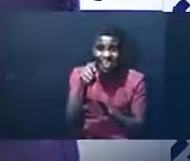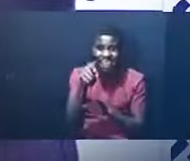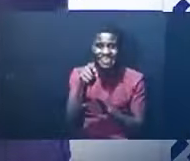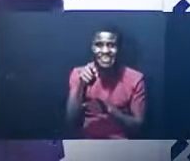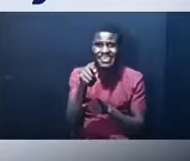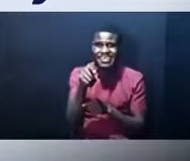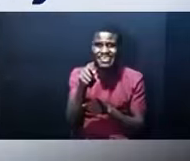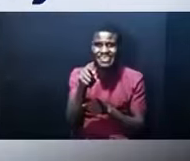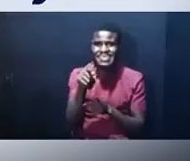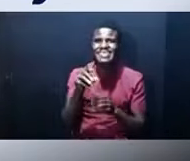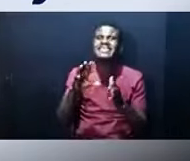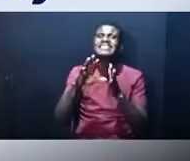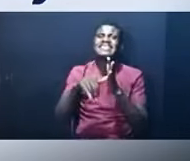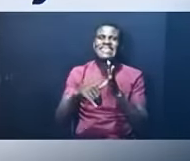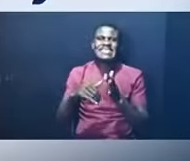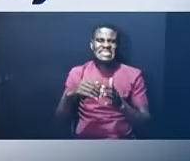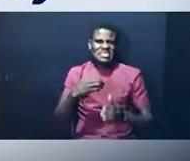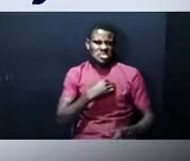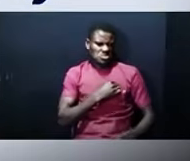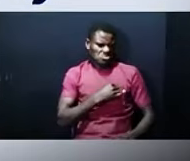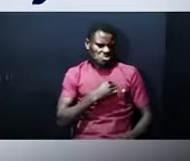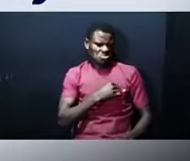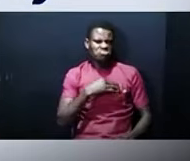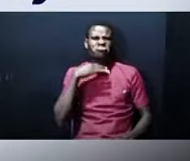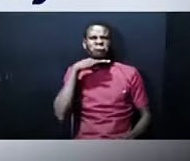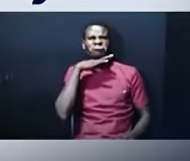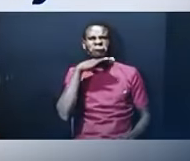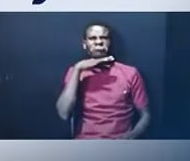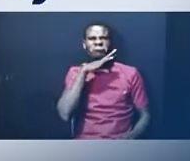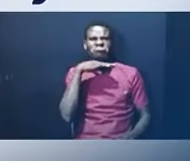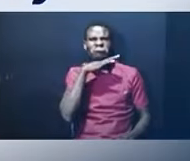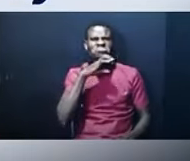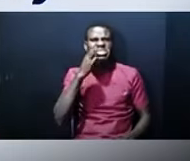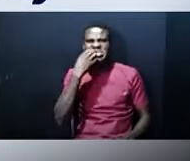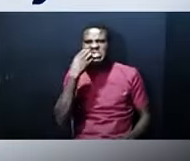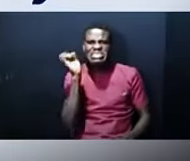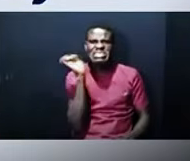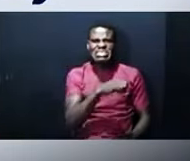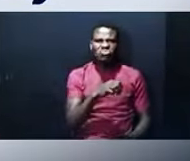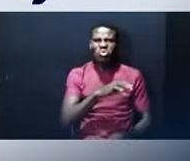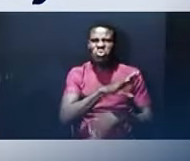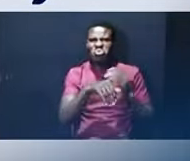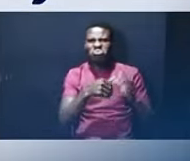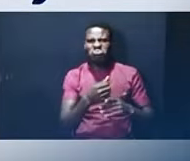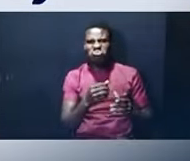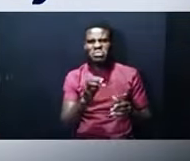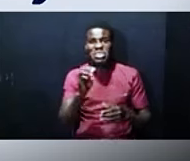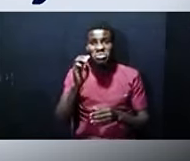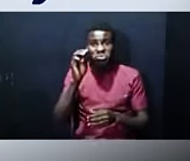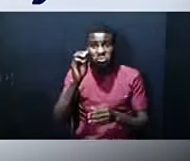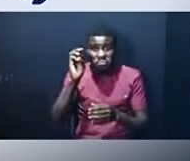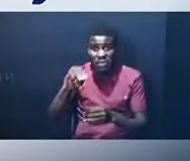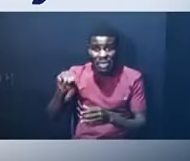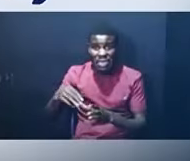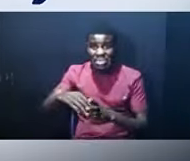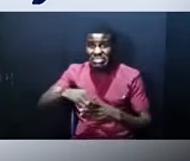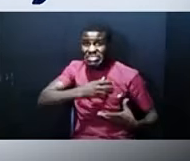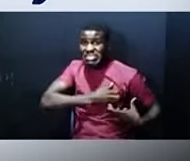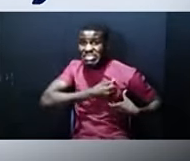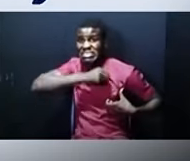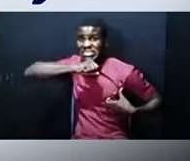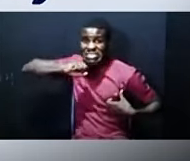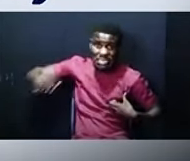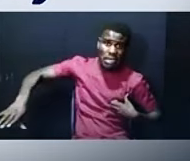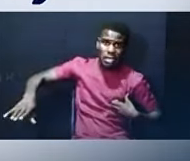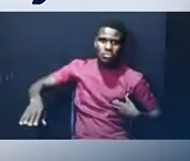agemo a, then the moral filth and the evil that you need to get rid of can destroy you. Enye na